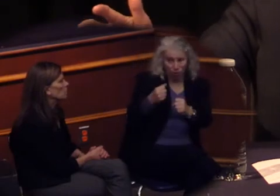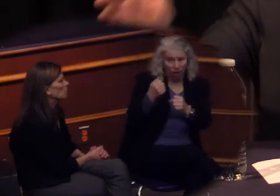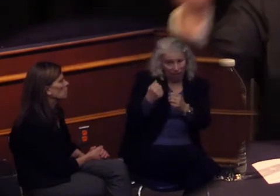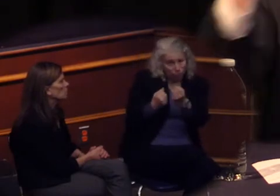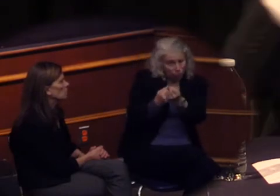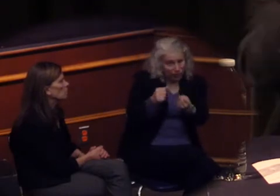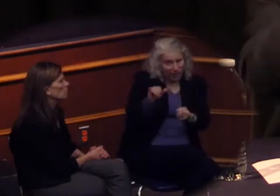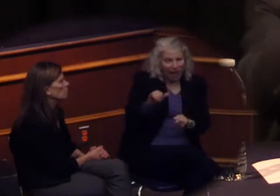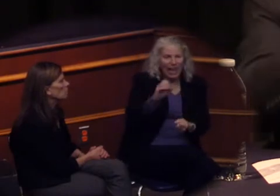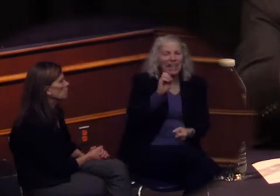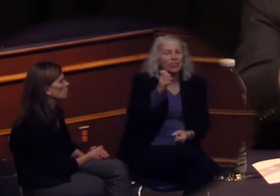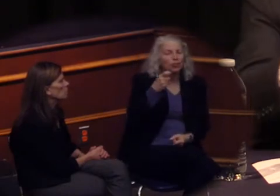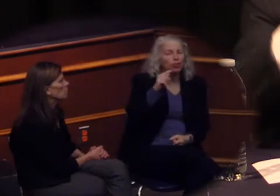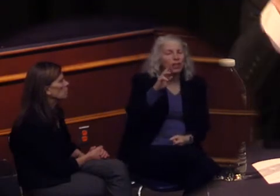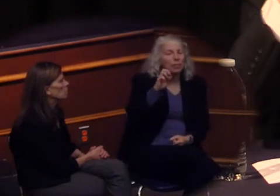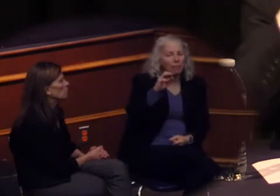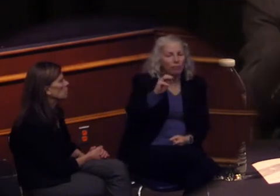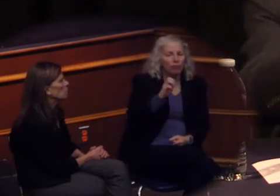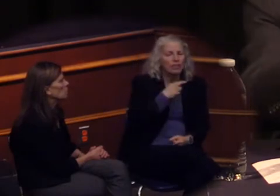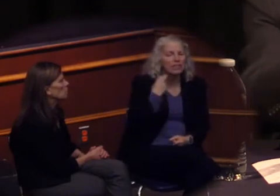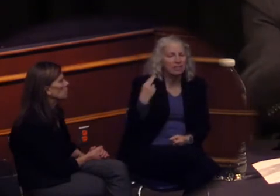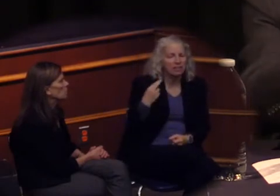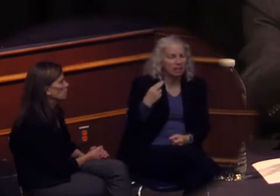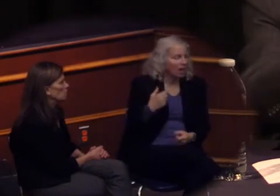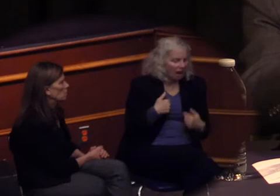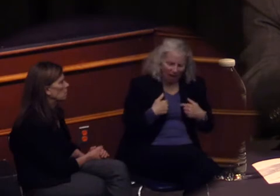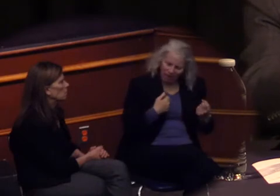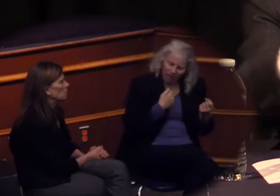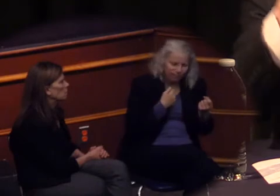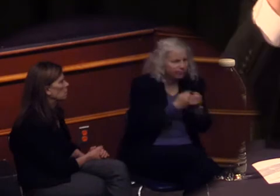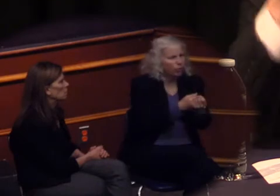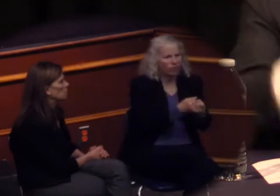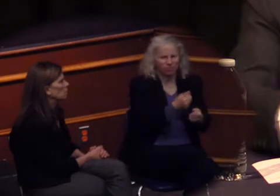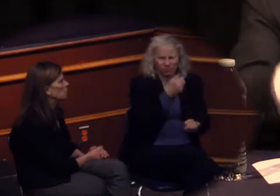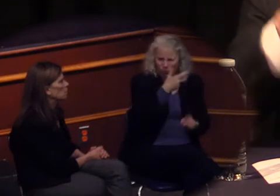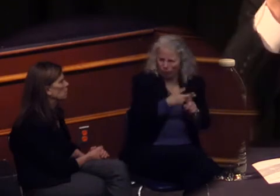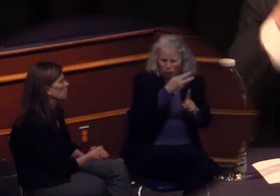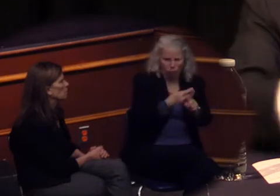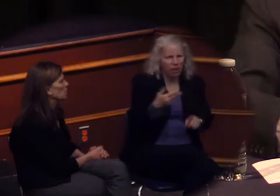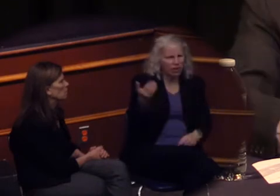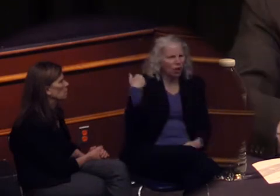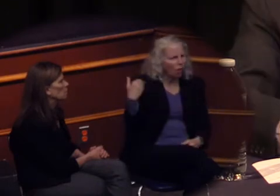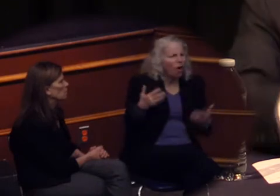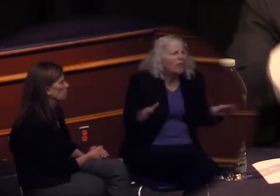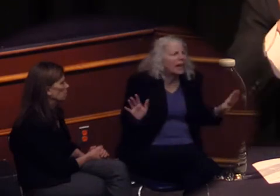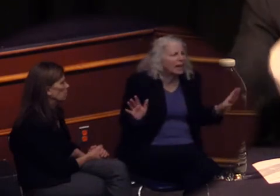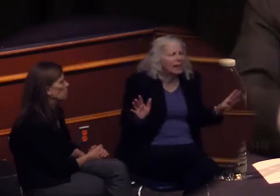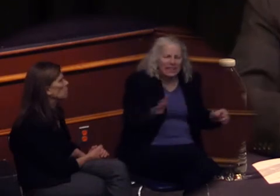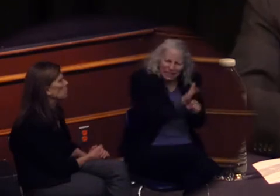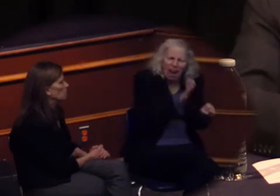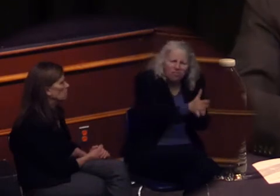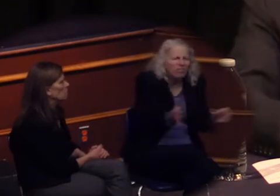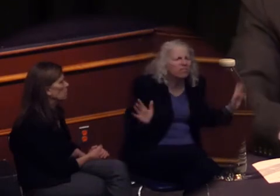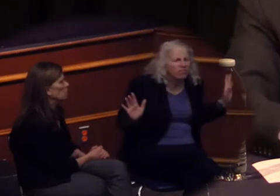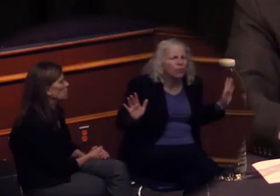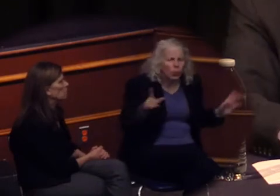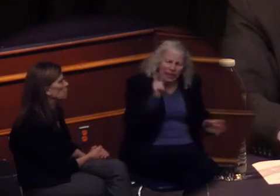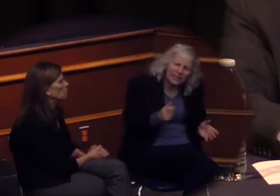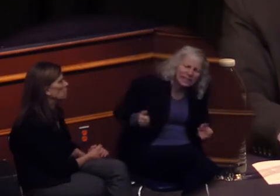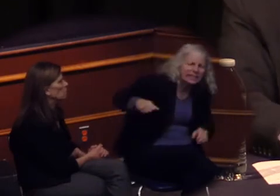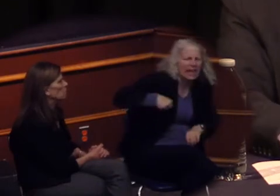order legislation I did many months ago. You can find them all on my website. But enough is enough. And we need to stand up.